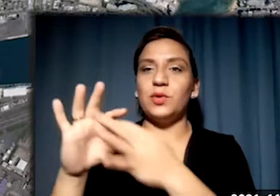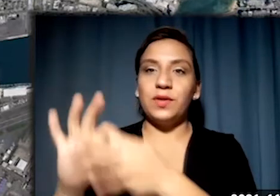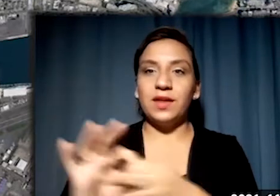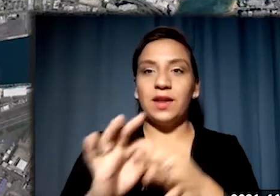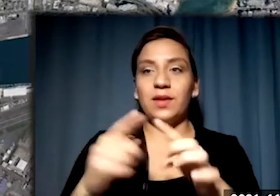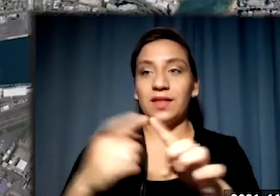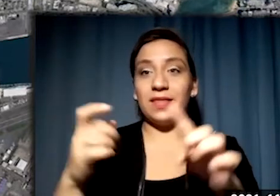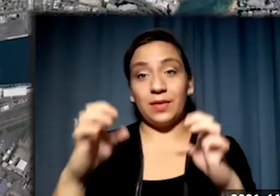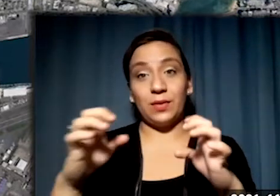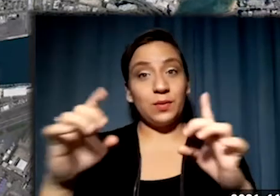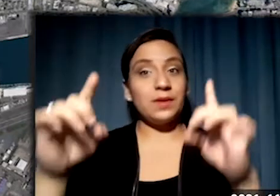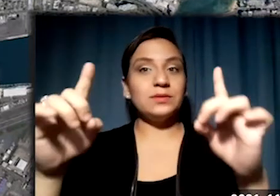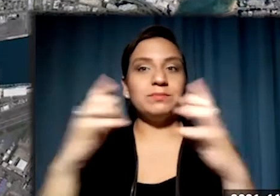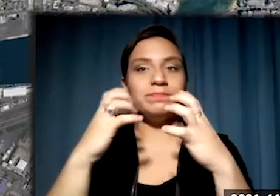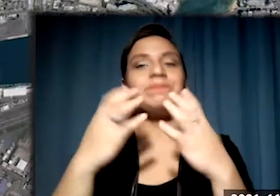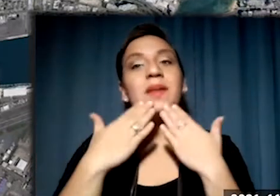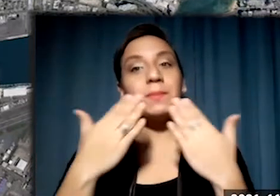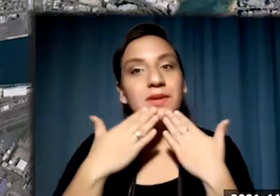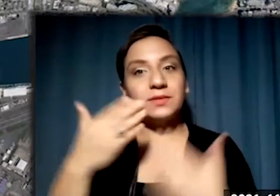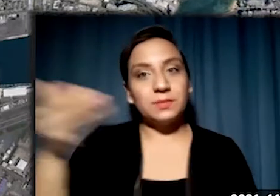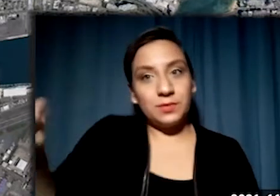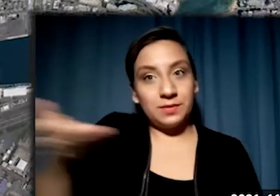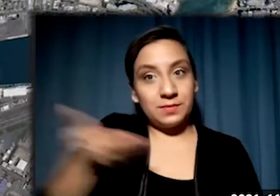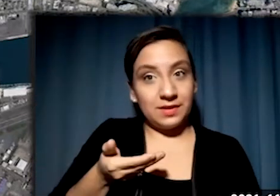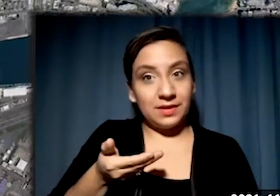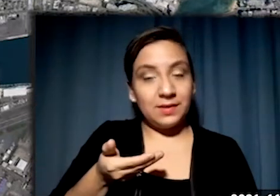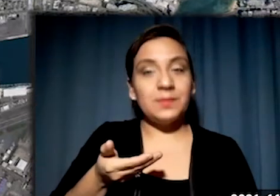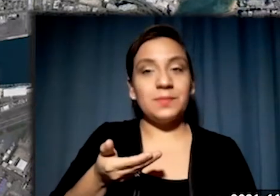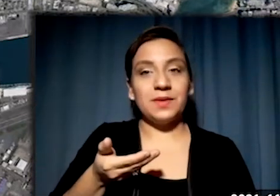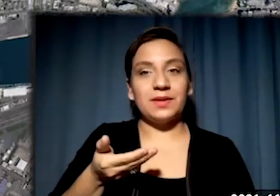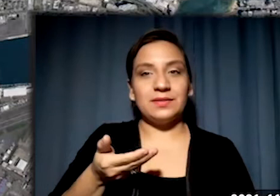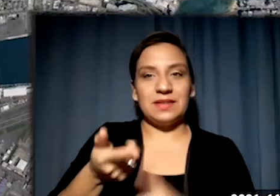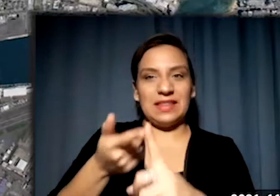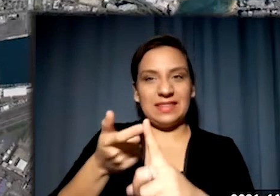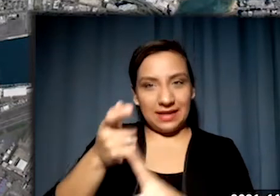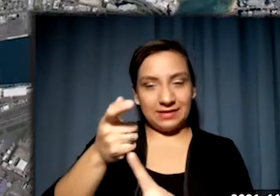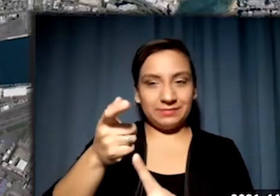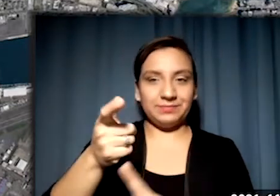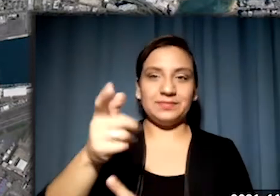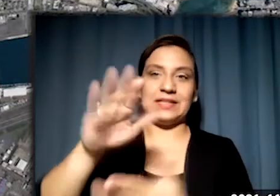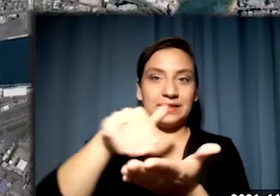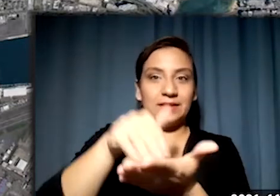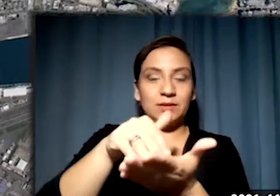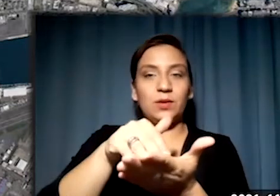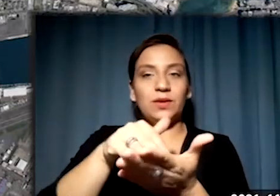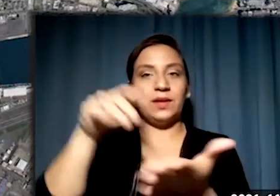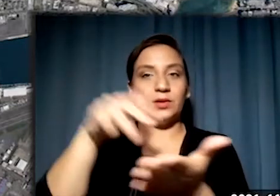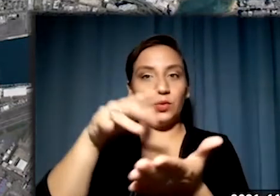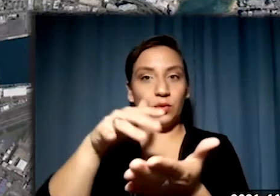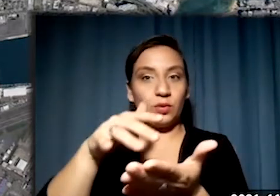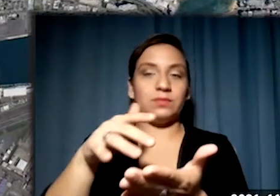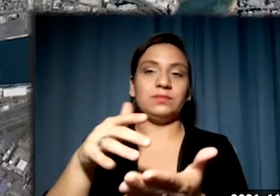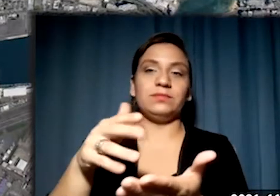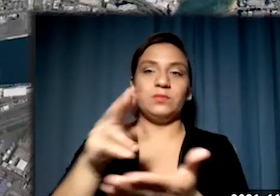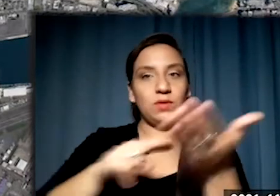appreciate the invitation from Center for Puerto Rican Studies of Hunter College to participate with admired colleagues on